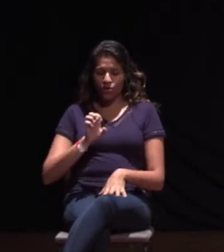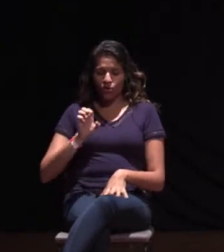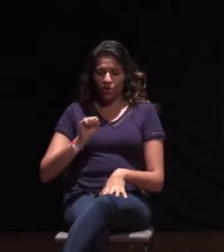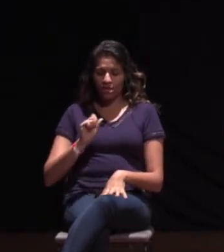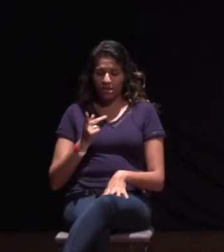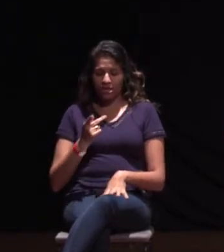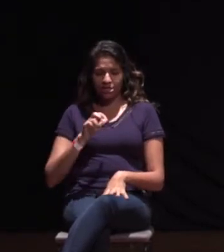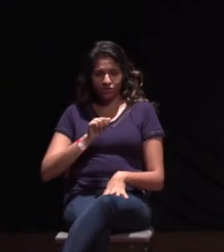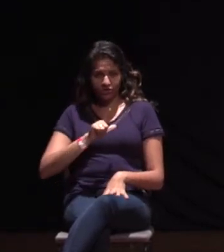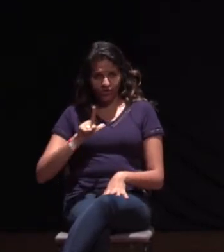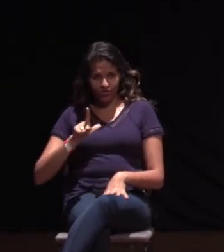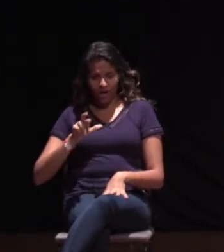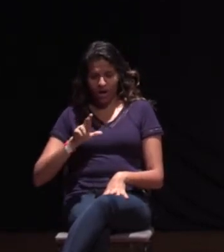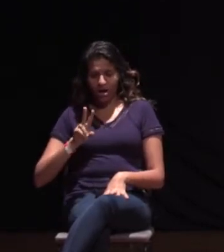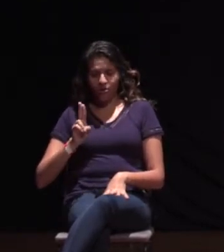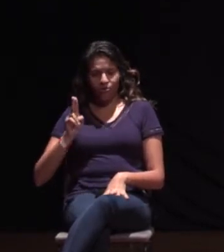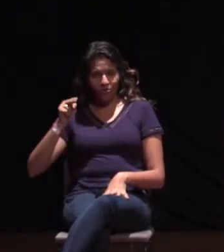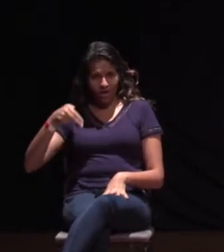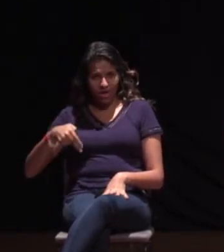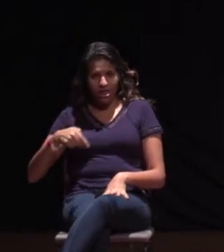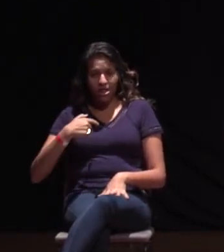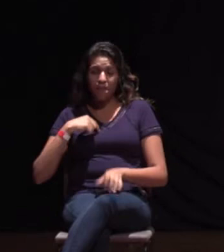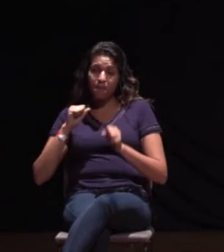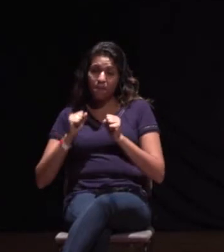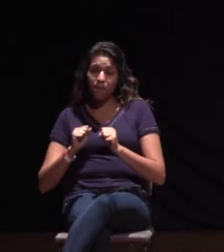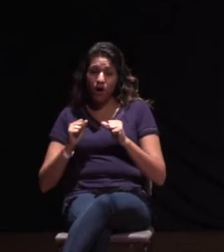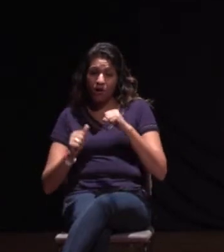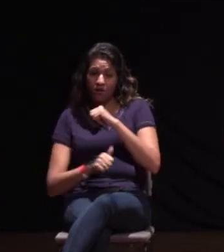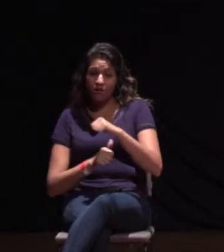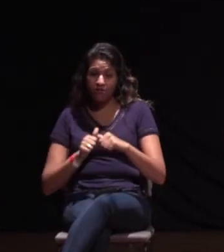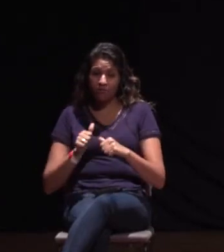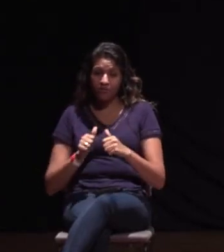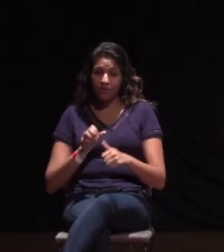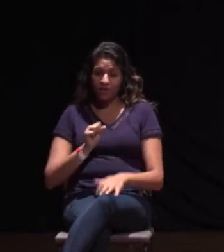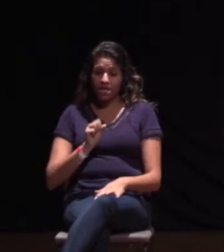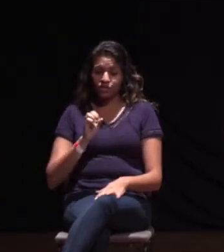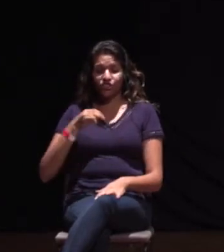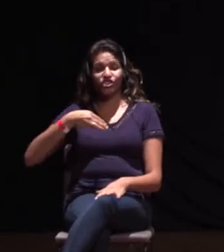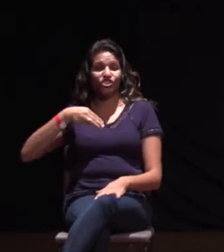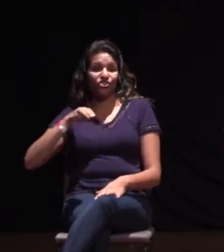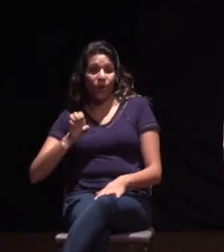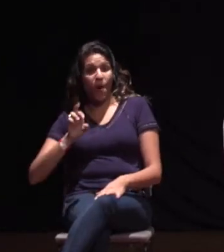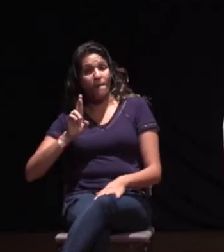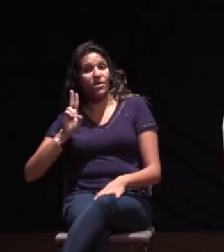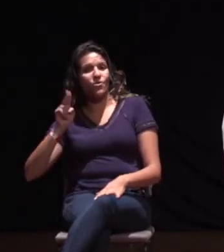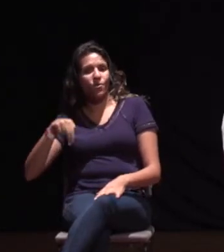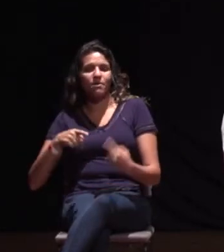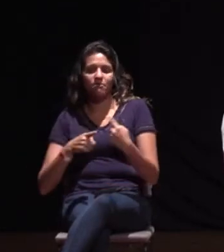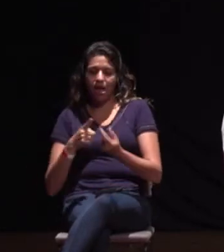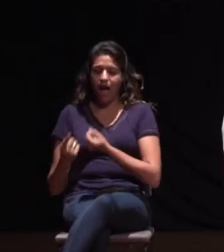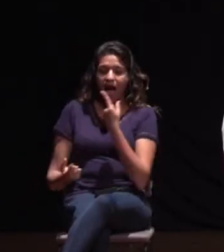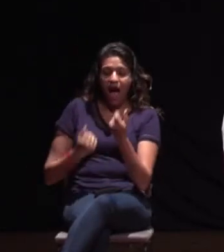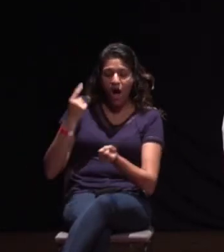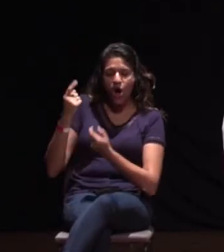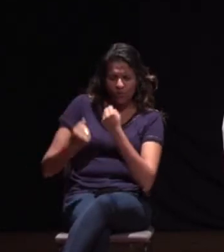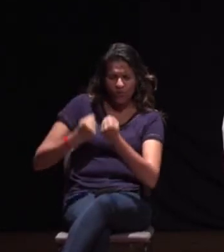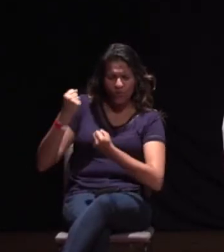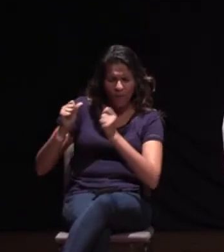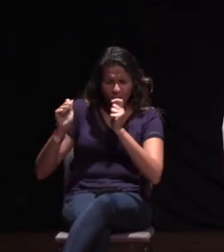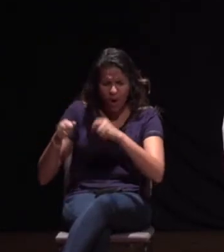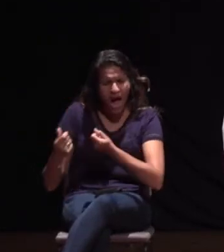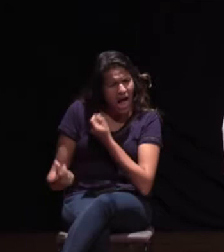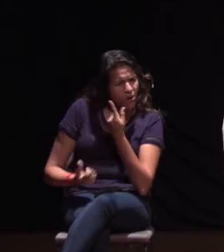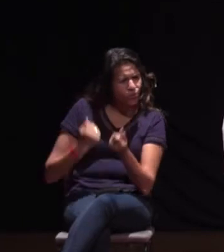about porousness, and in this case, the kind of porousness of dance histories with other